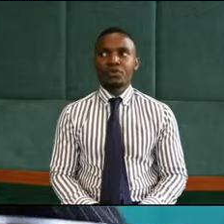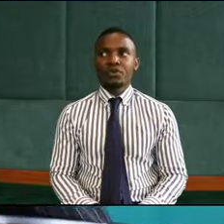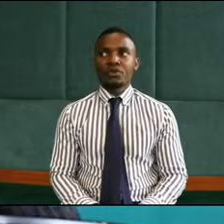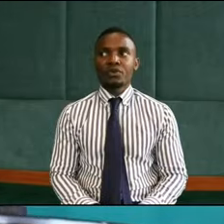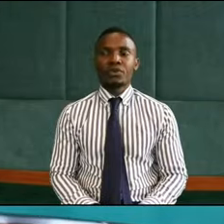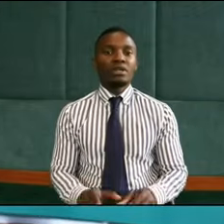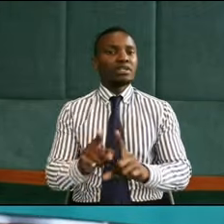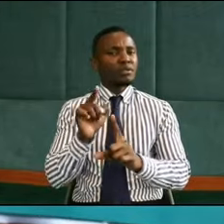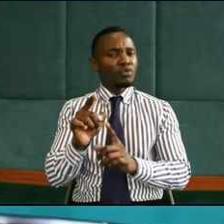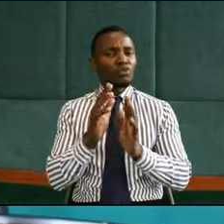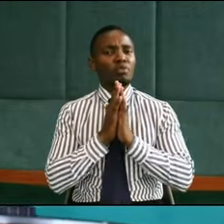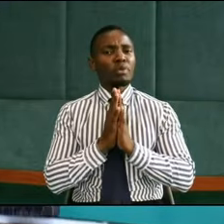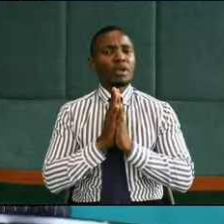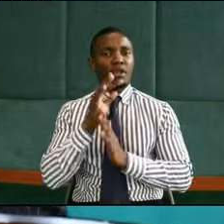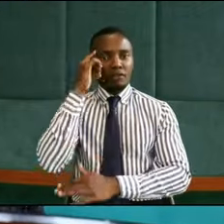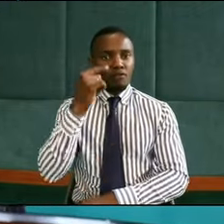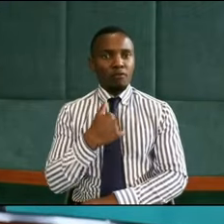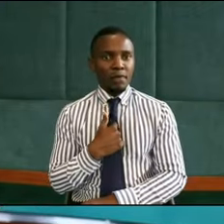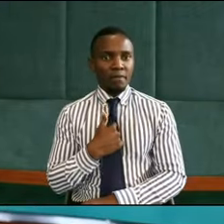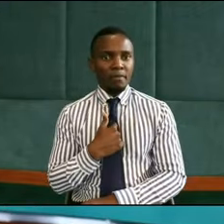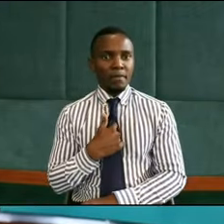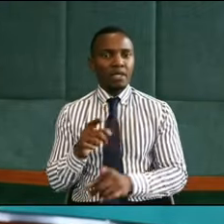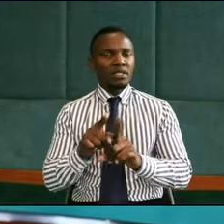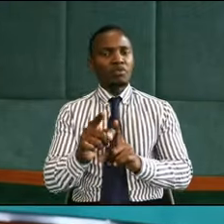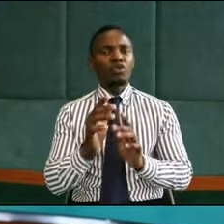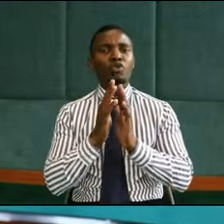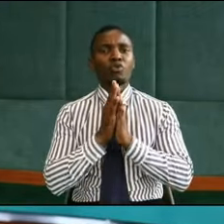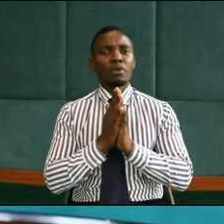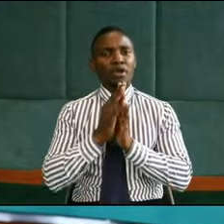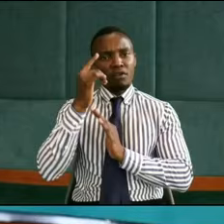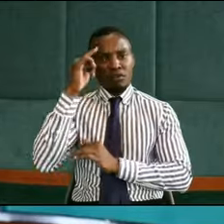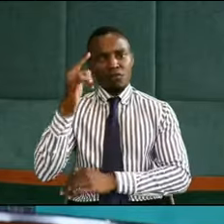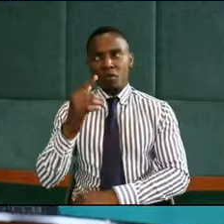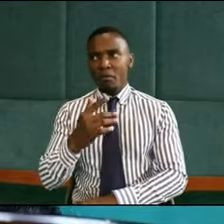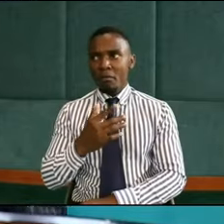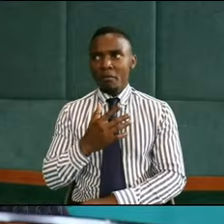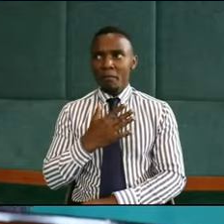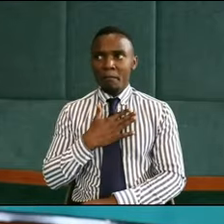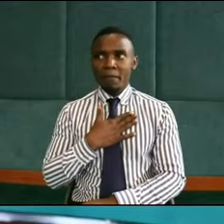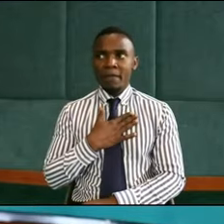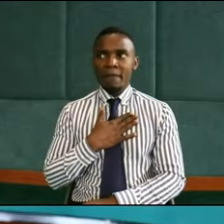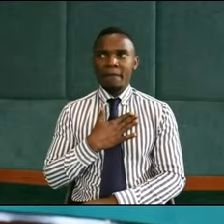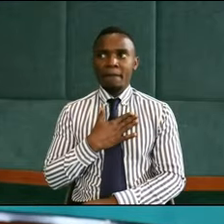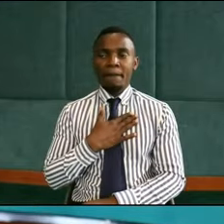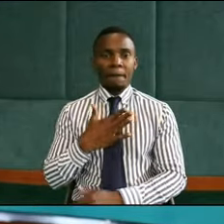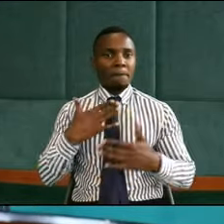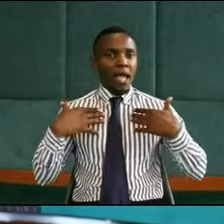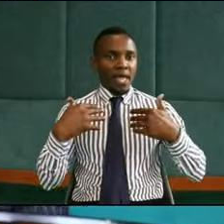You prayed for me. You prayed for my wayward children. You prayed for my